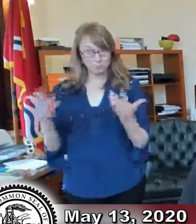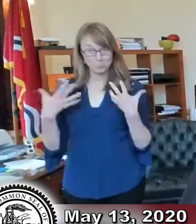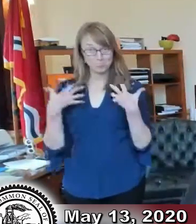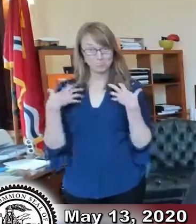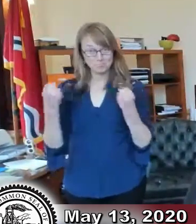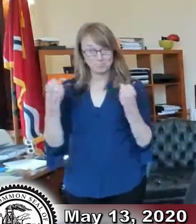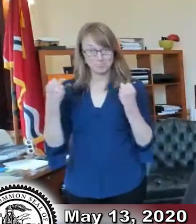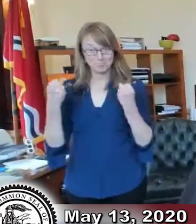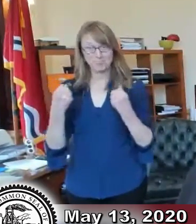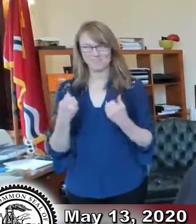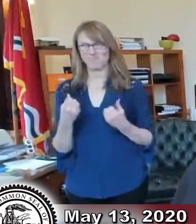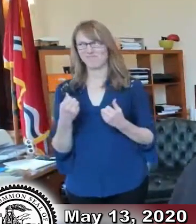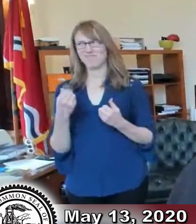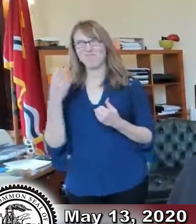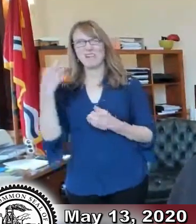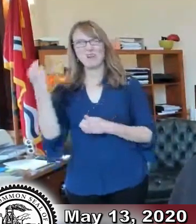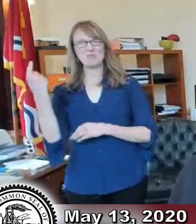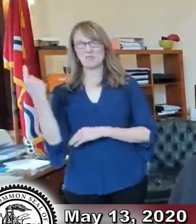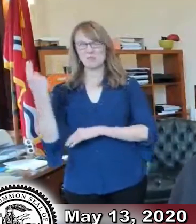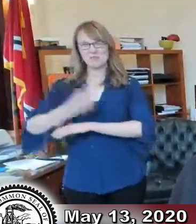Kind of a chilly day out there.